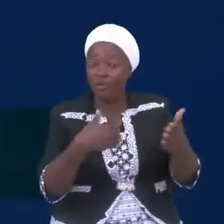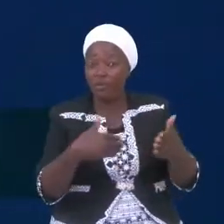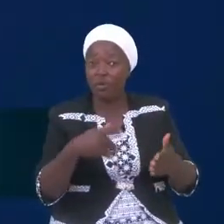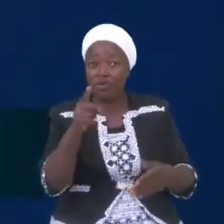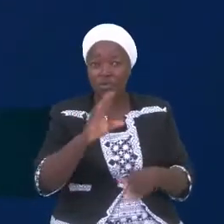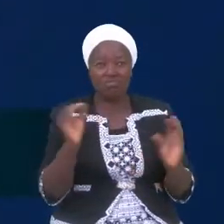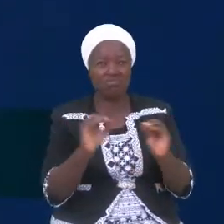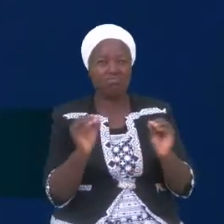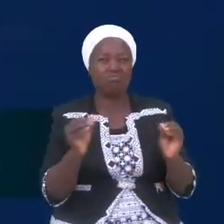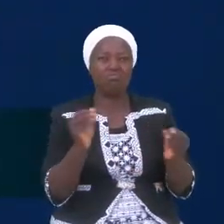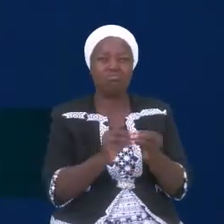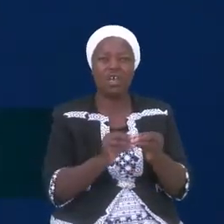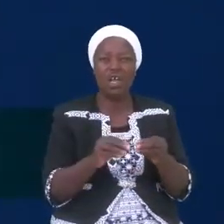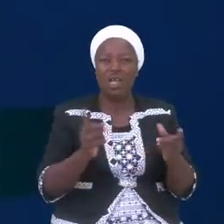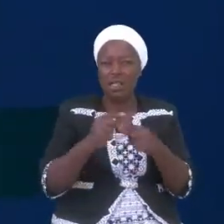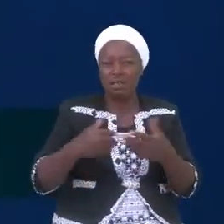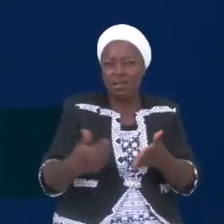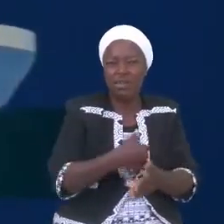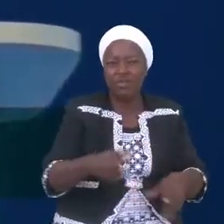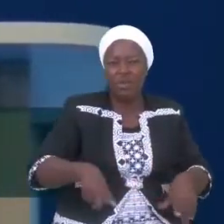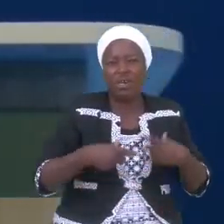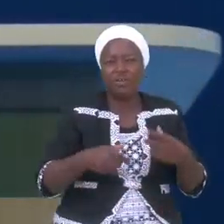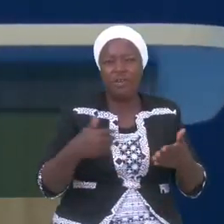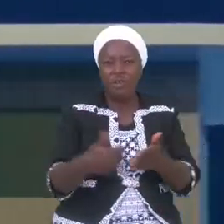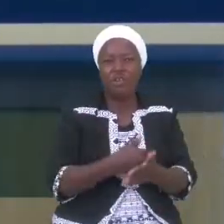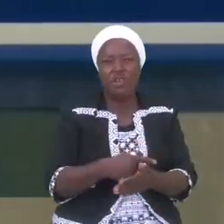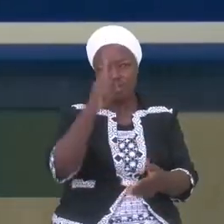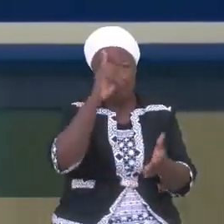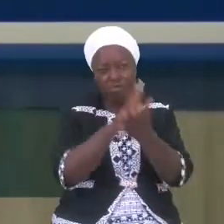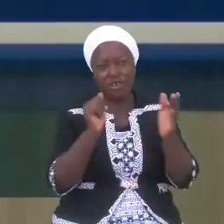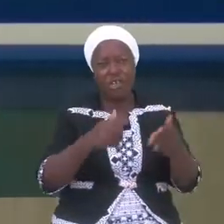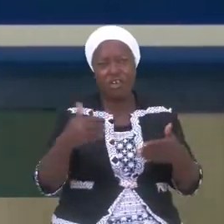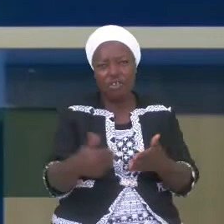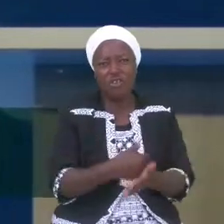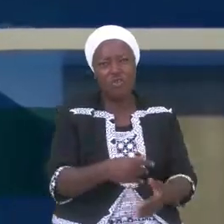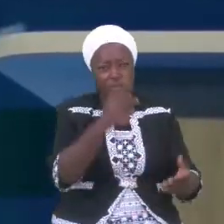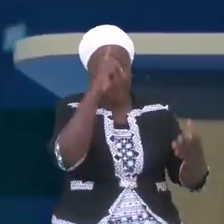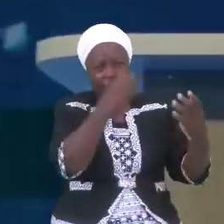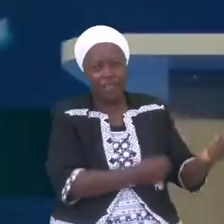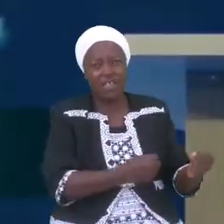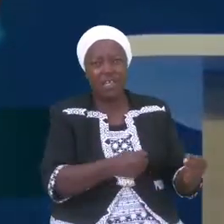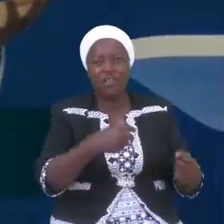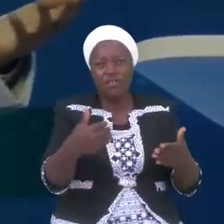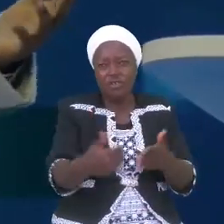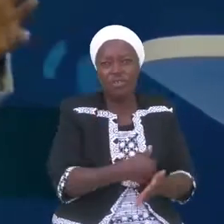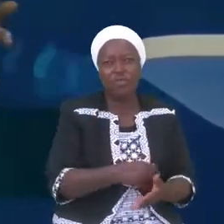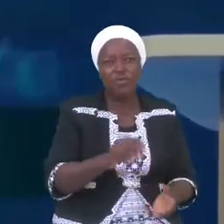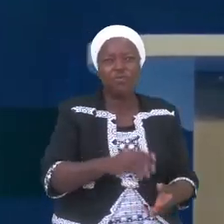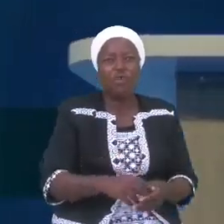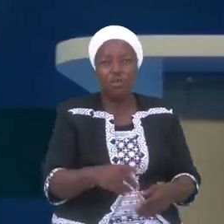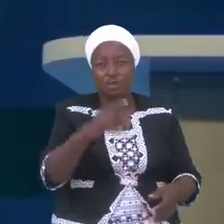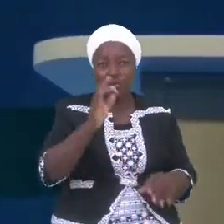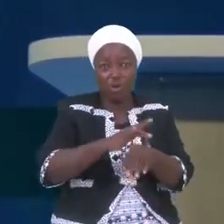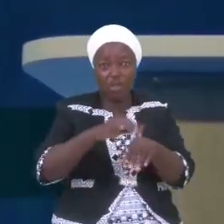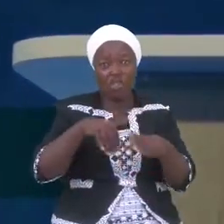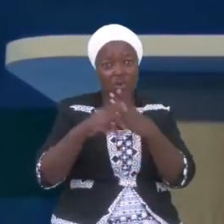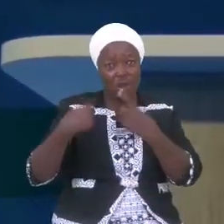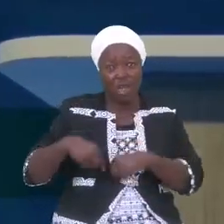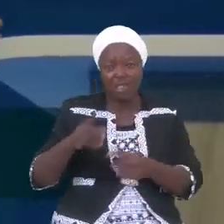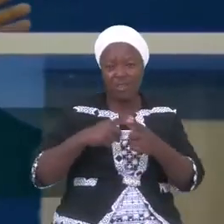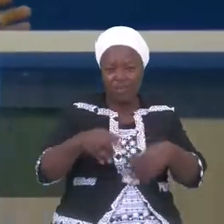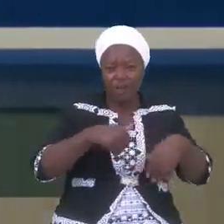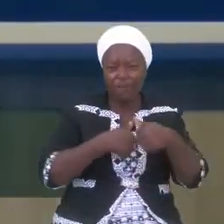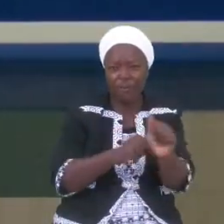no more. There is a new life, there's a new trust, there is a new faith, there is a new conviction. And you are